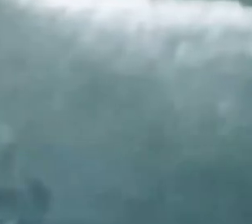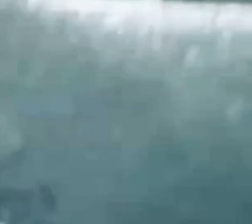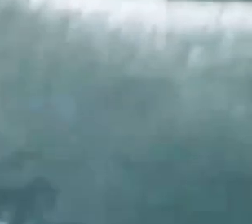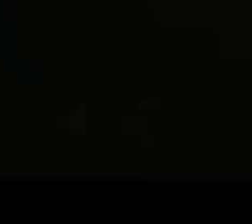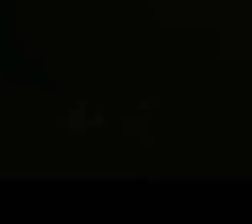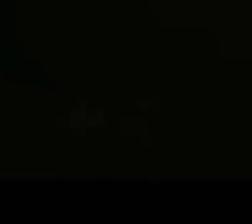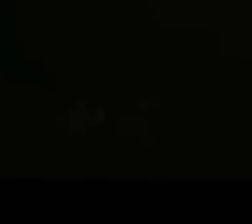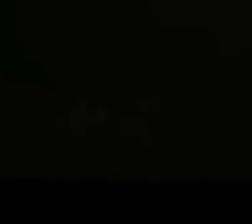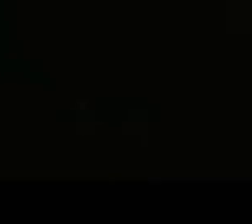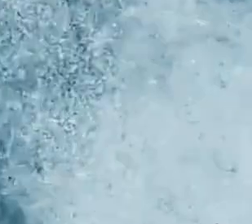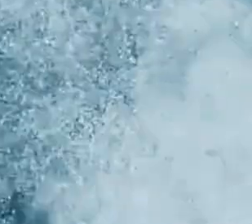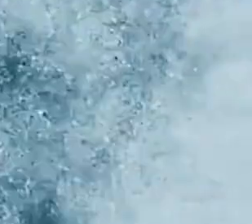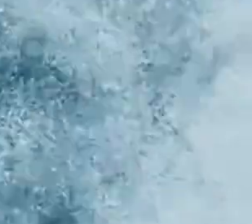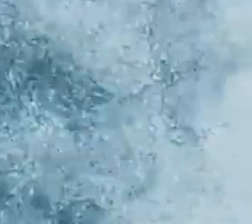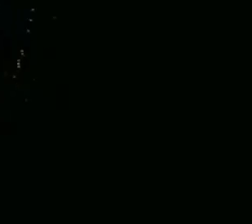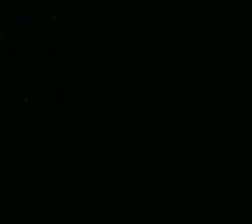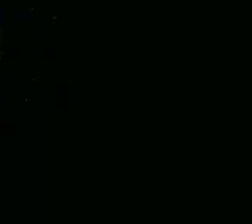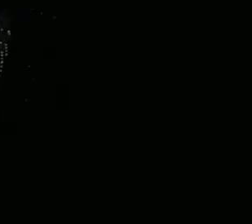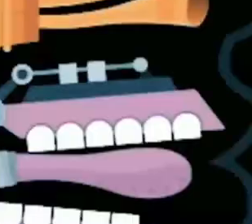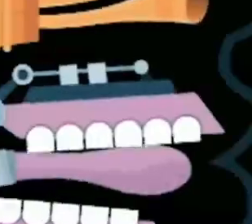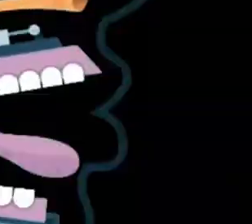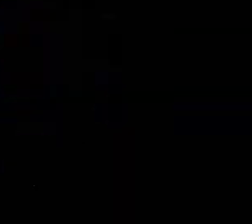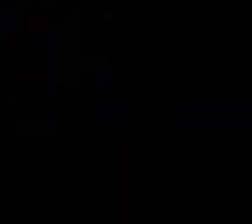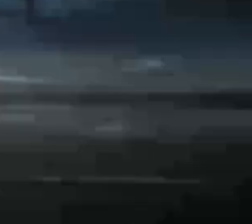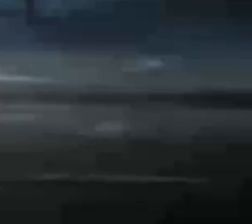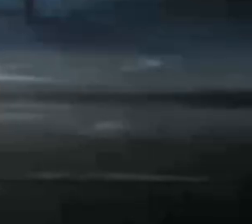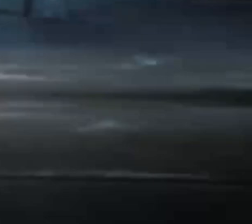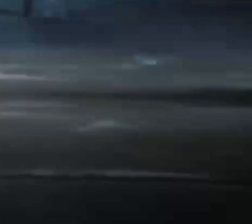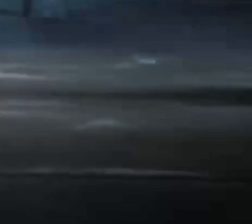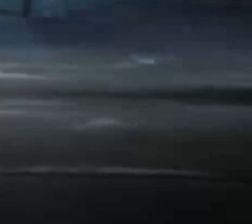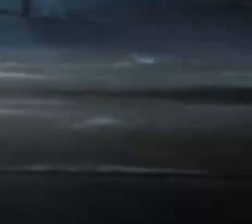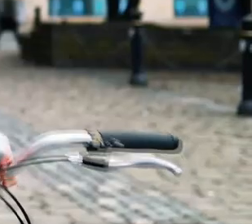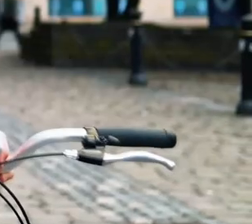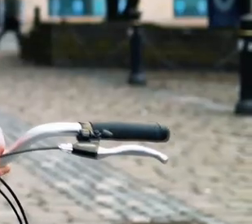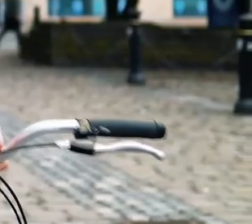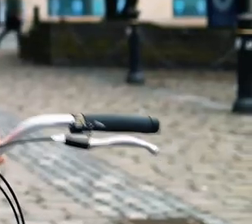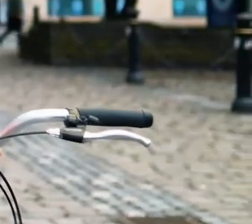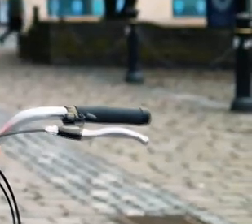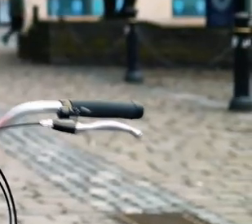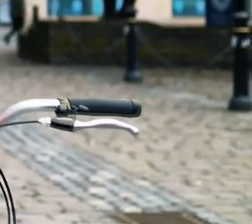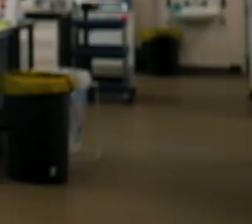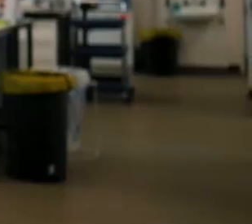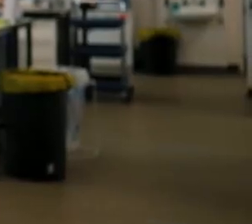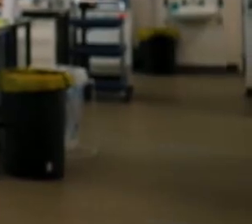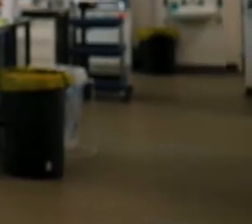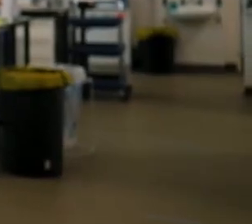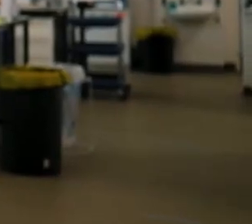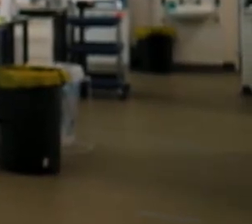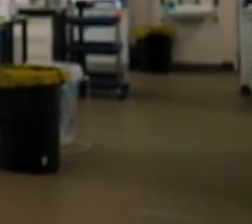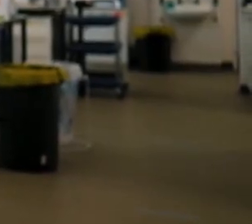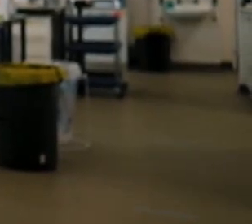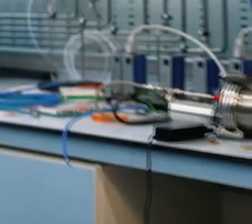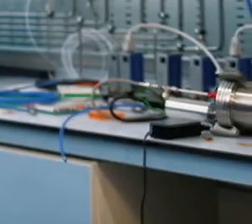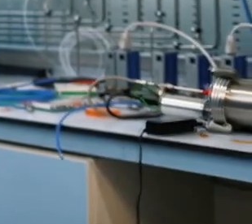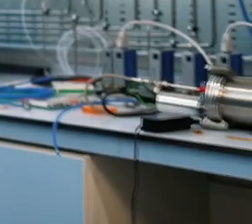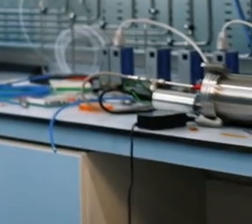city region that narrows inequality, that achieves climate justice as well as social justice. That's what we are